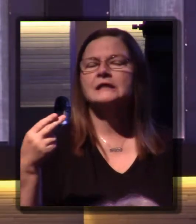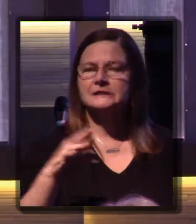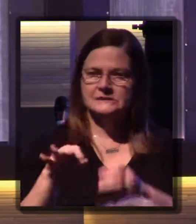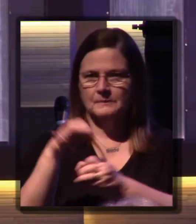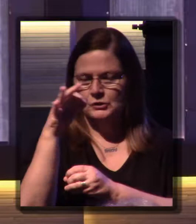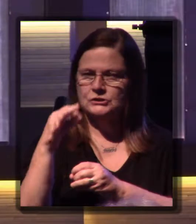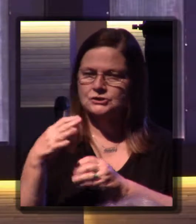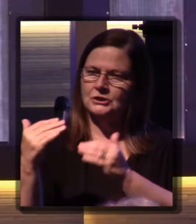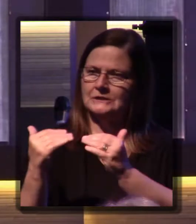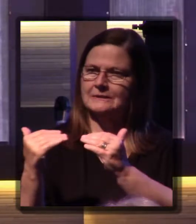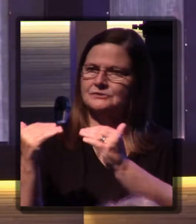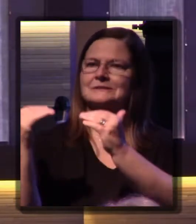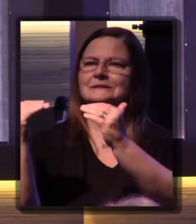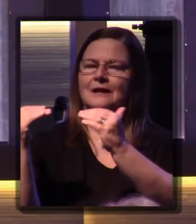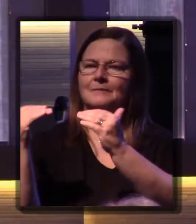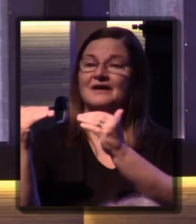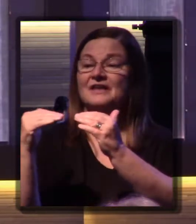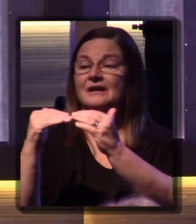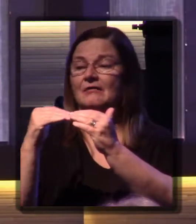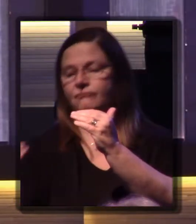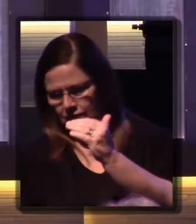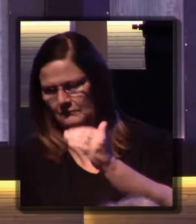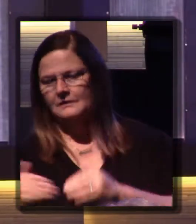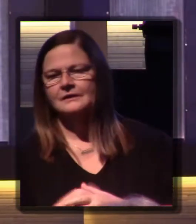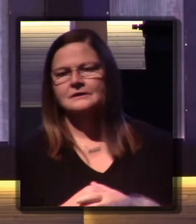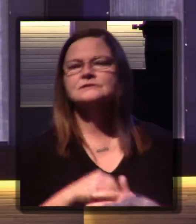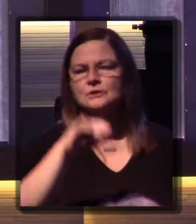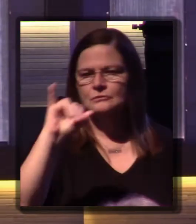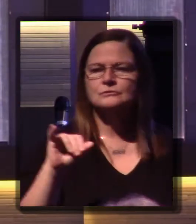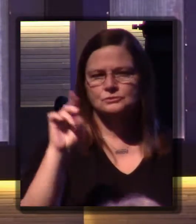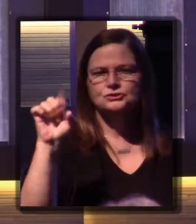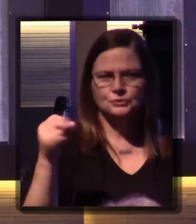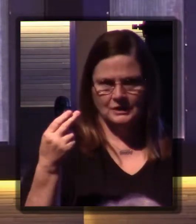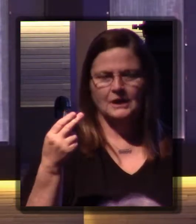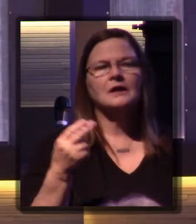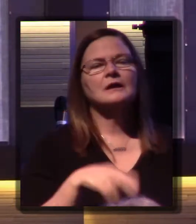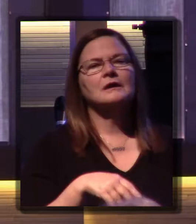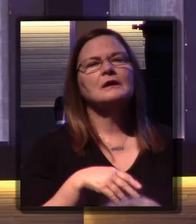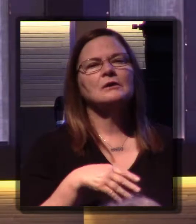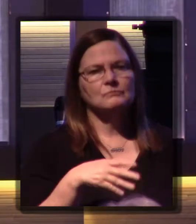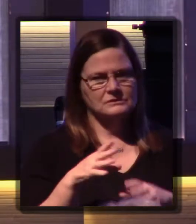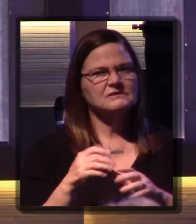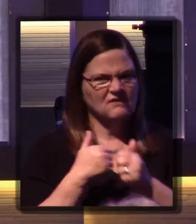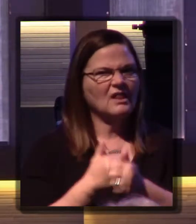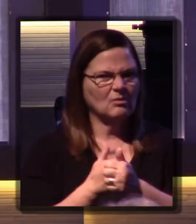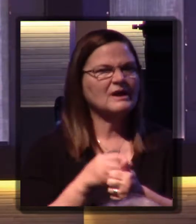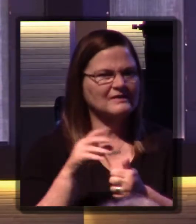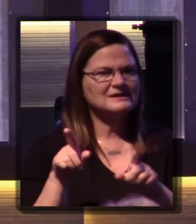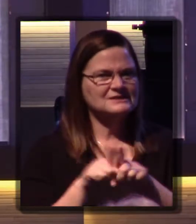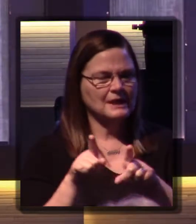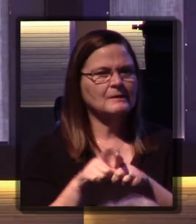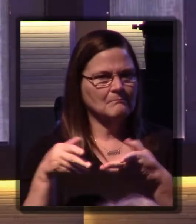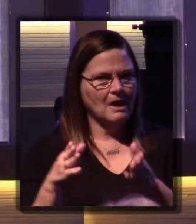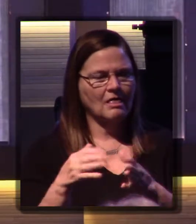but then it goes right down right after it. And so Judah is walking down that same route.